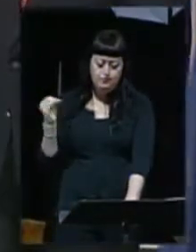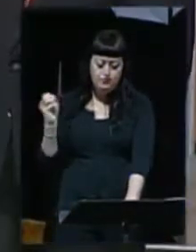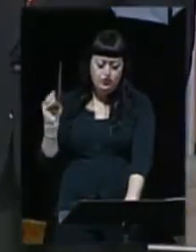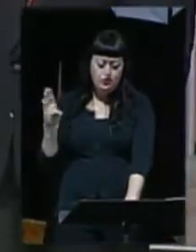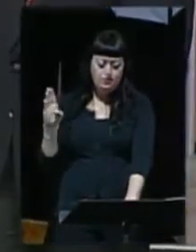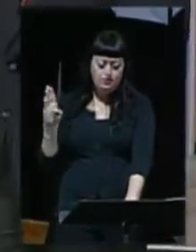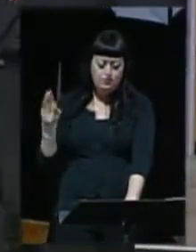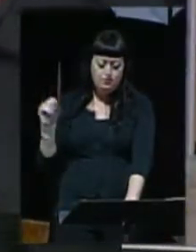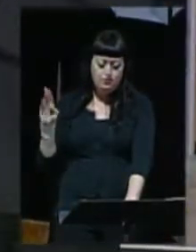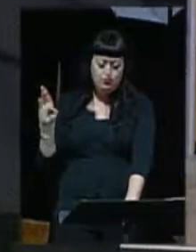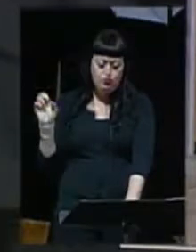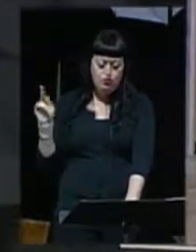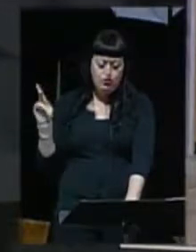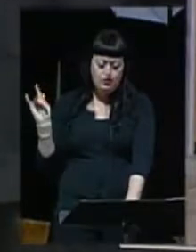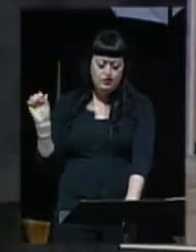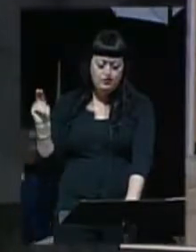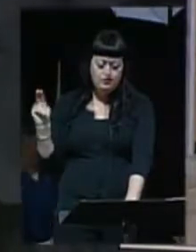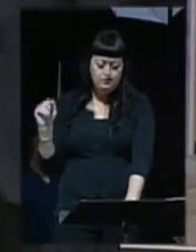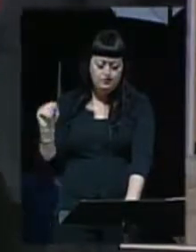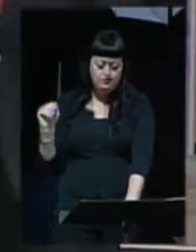Jacob Bracken.